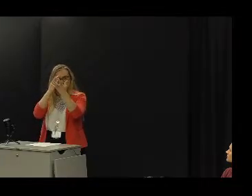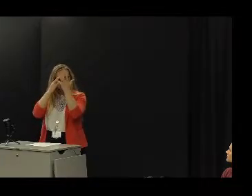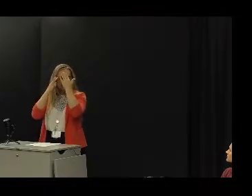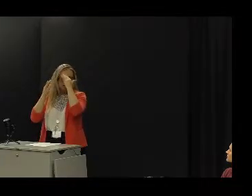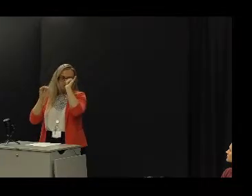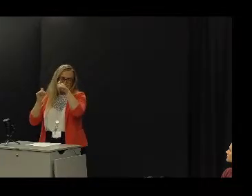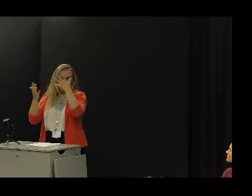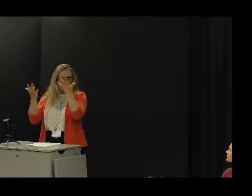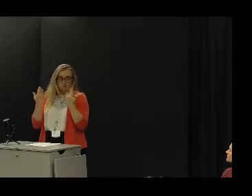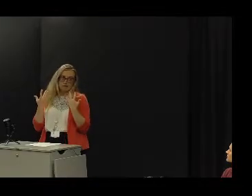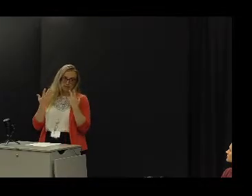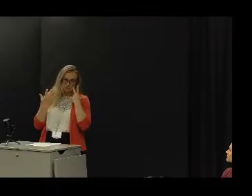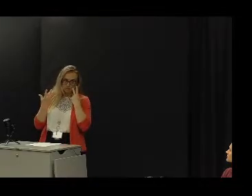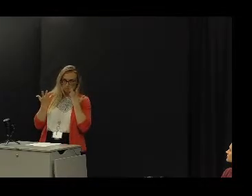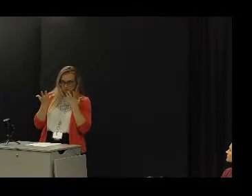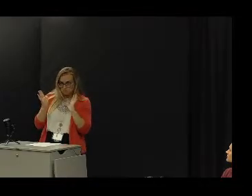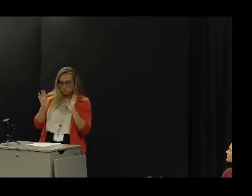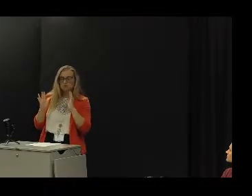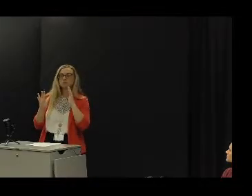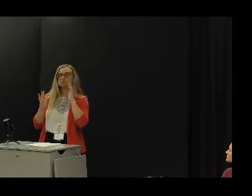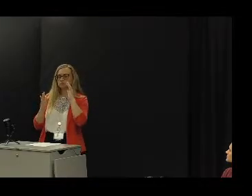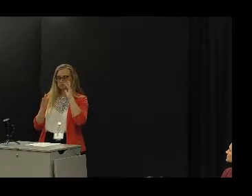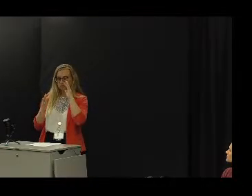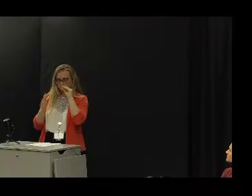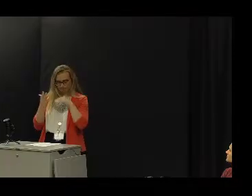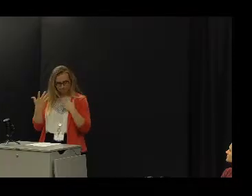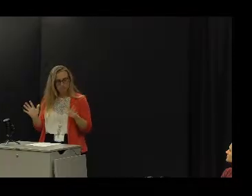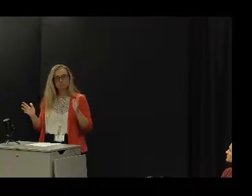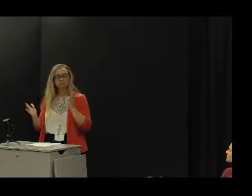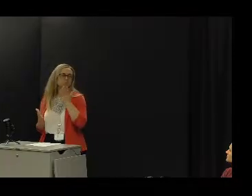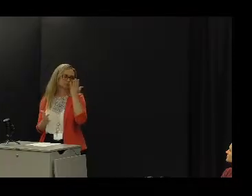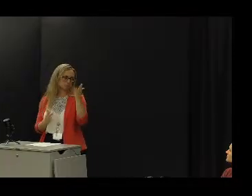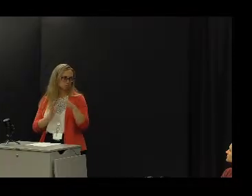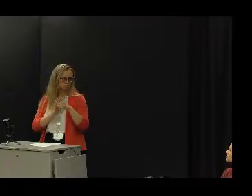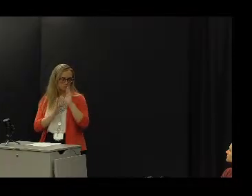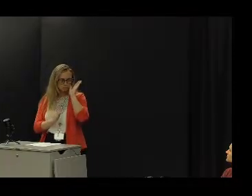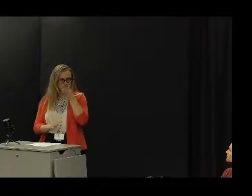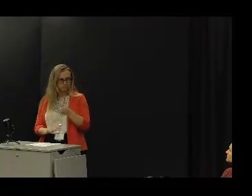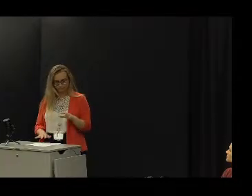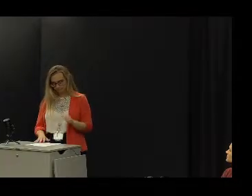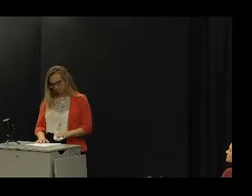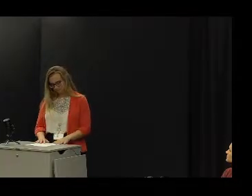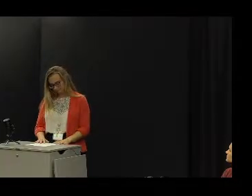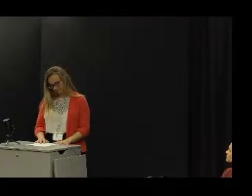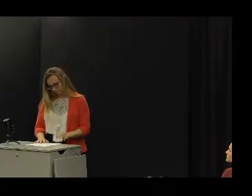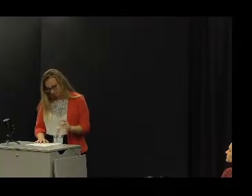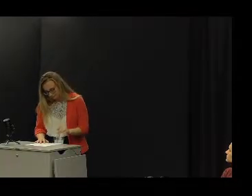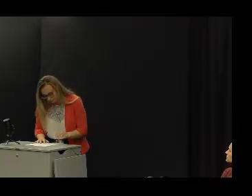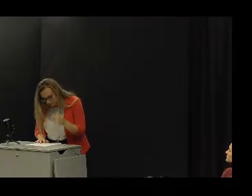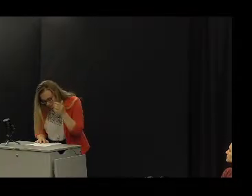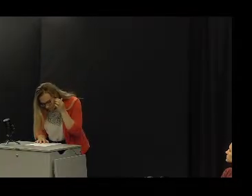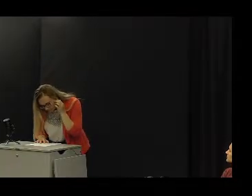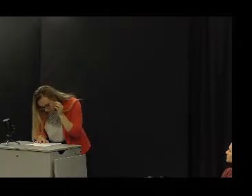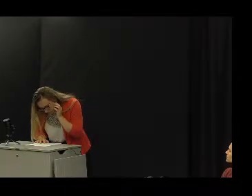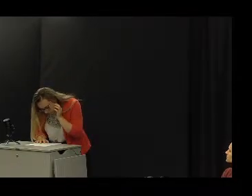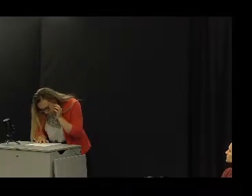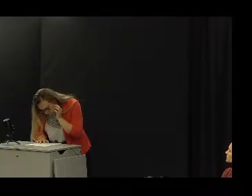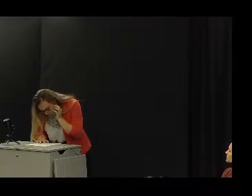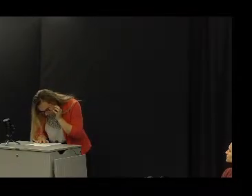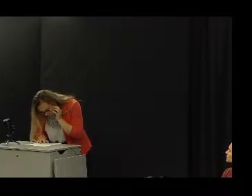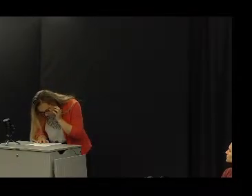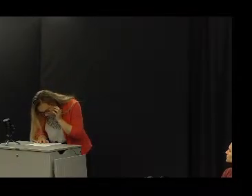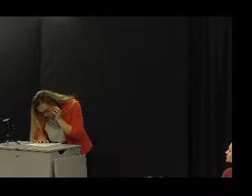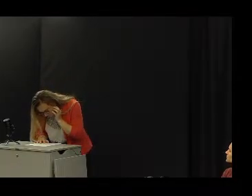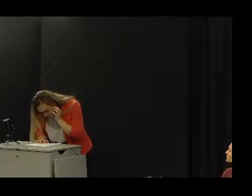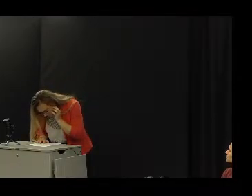go through and how that's going to look up there. So that's what we're waiting on currently. It has been drafted and it is in for review at the moment.